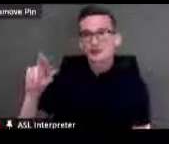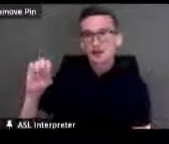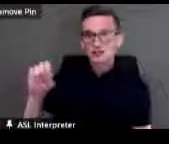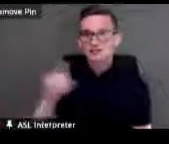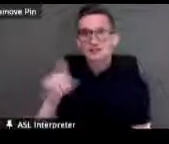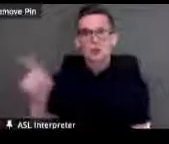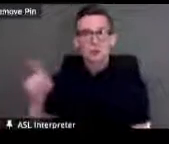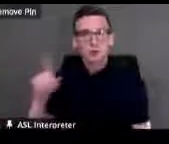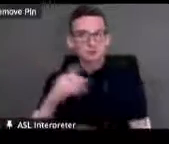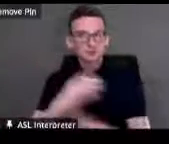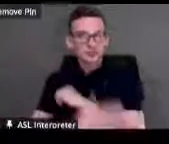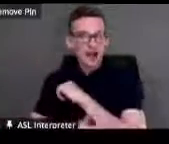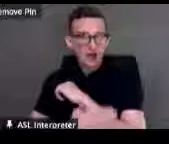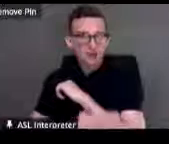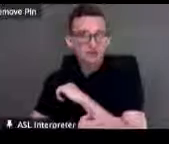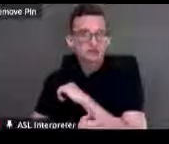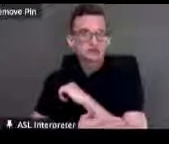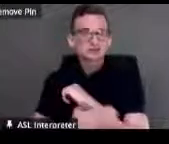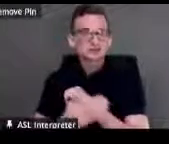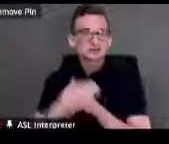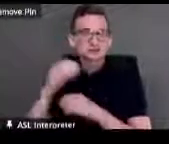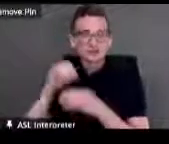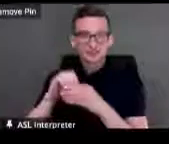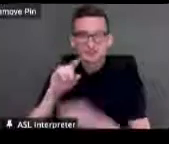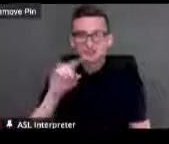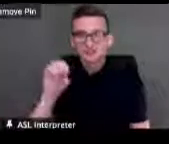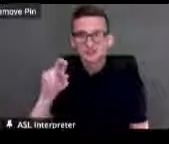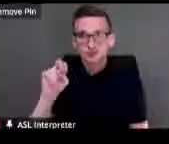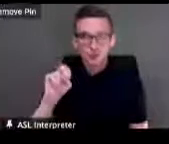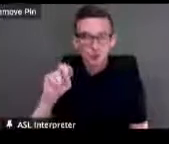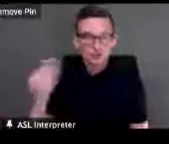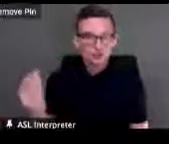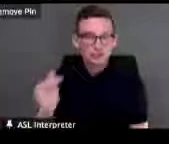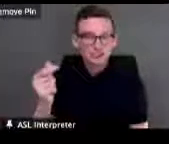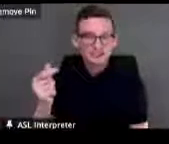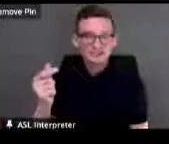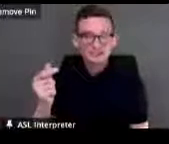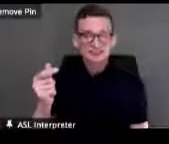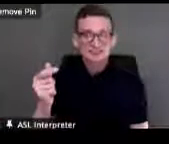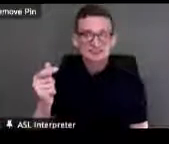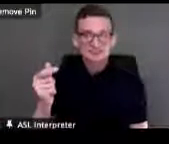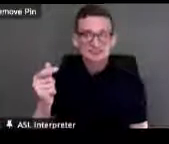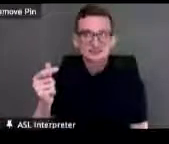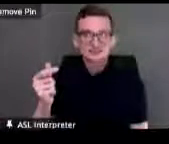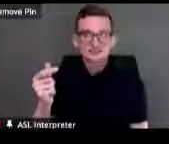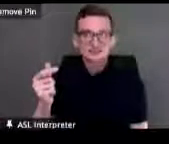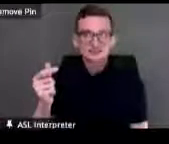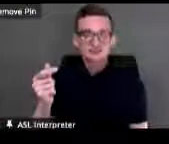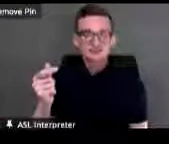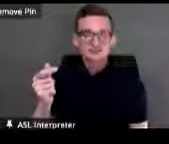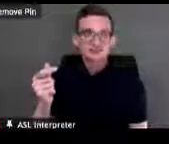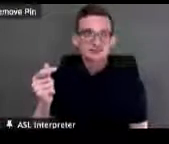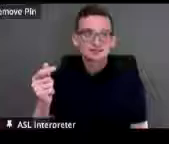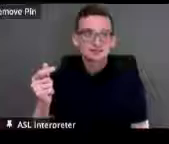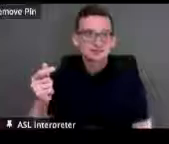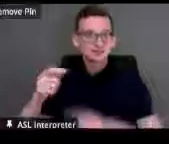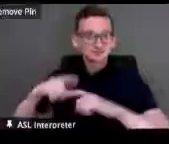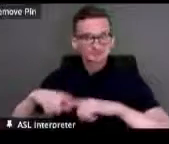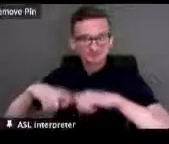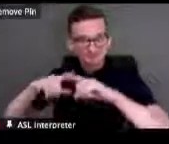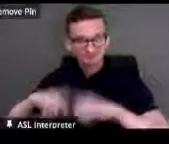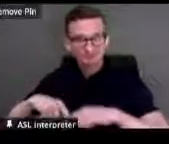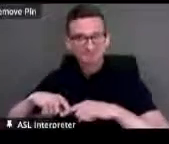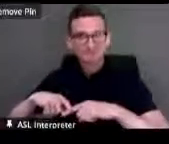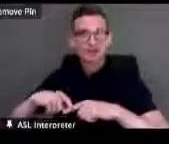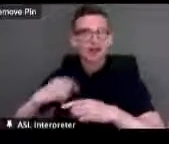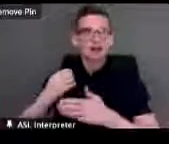all the counties that are in that zone G, heavily are are heavily reliant on an economy